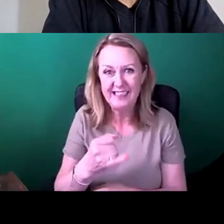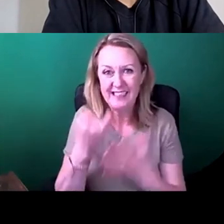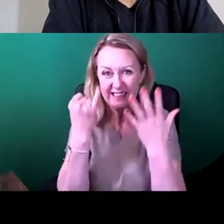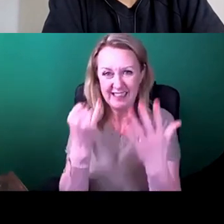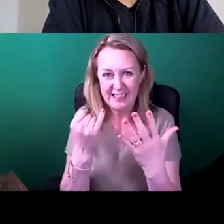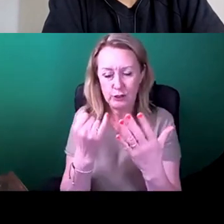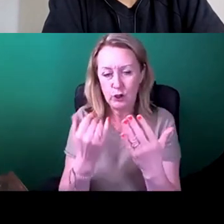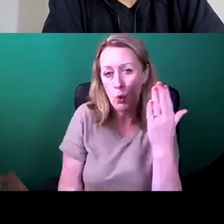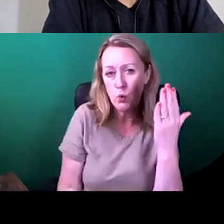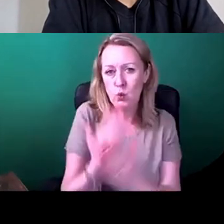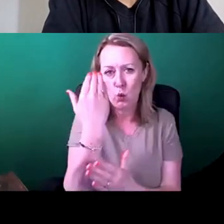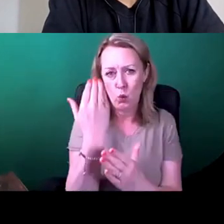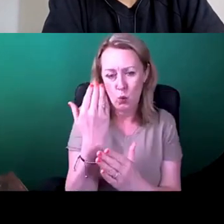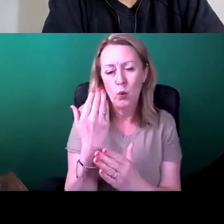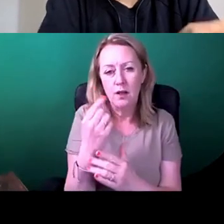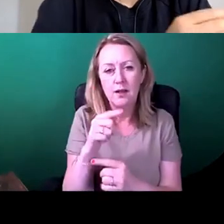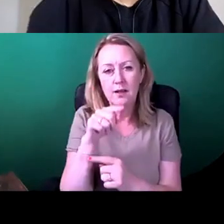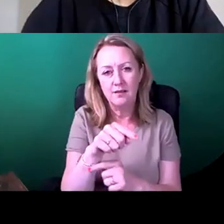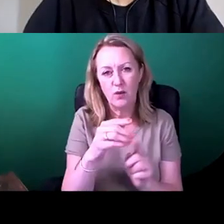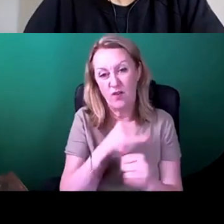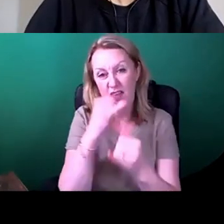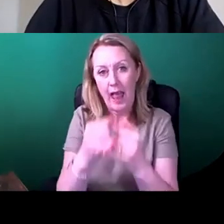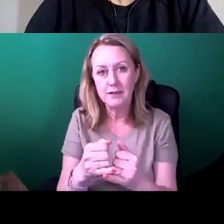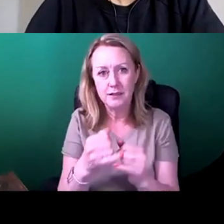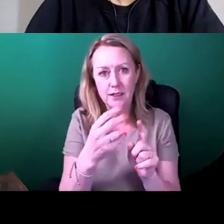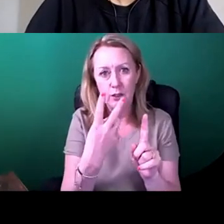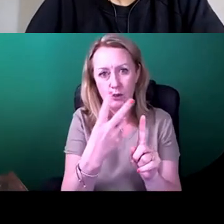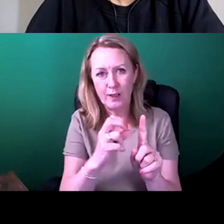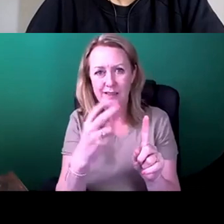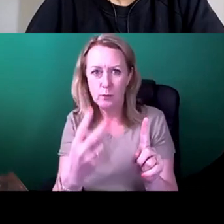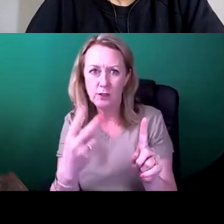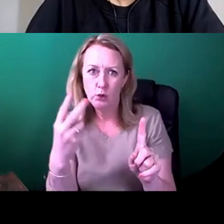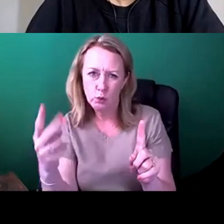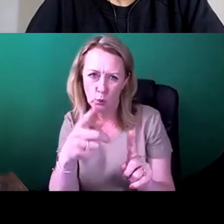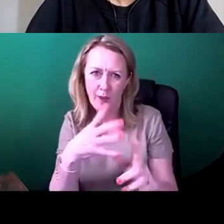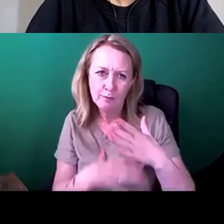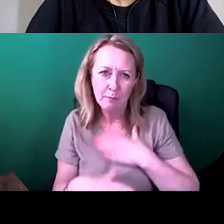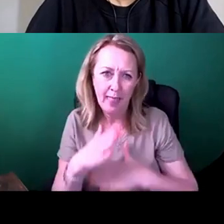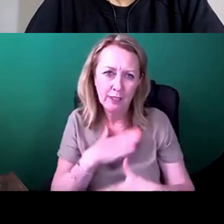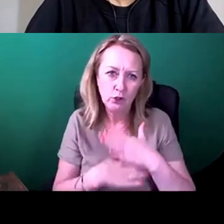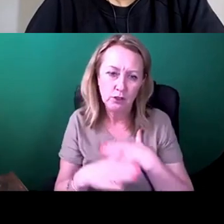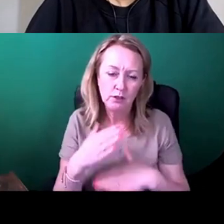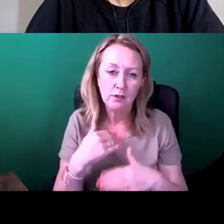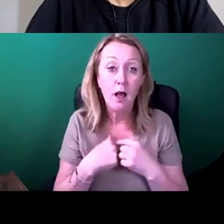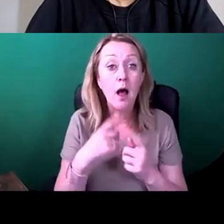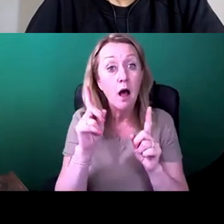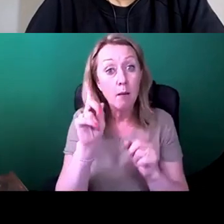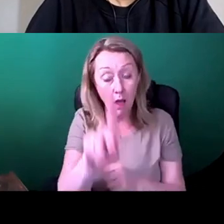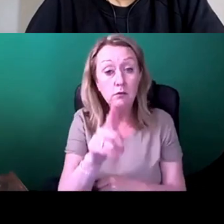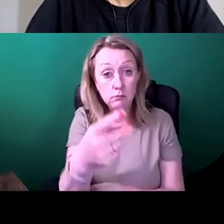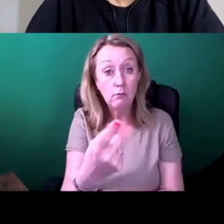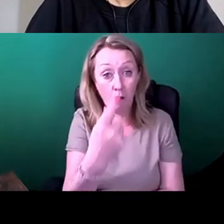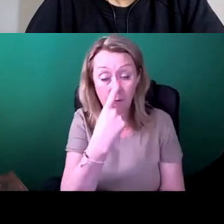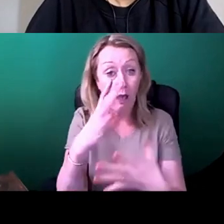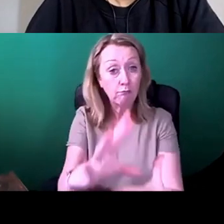to be happening from the end of 2022. So you have to be patient. I personally am available to be contacted with